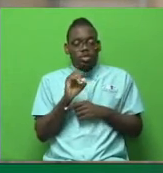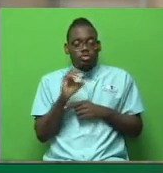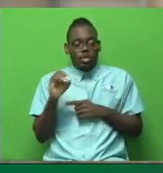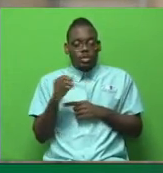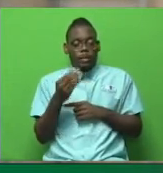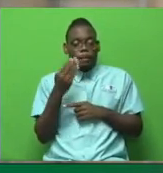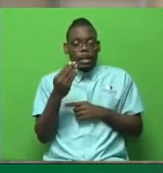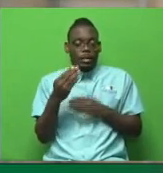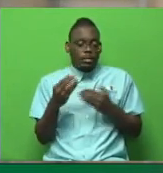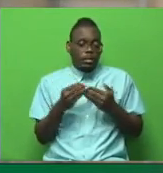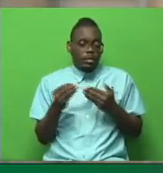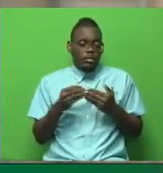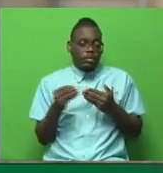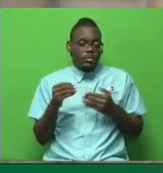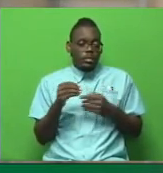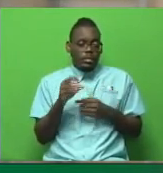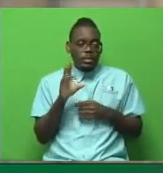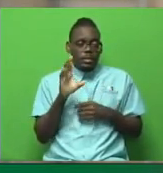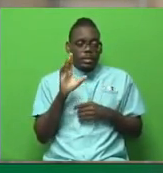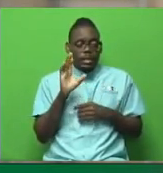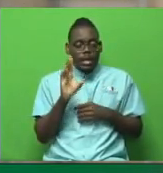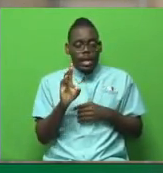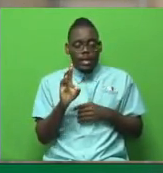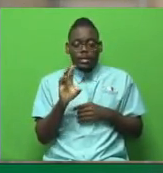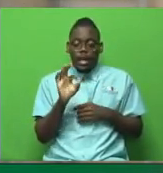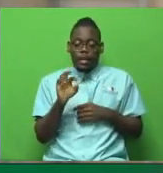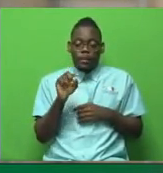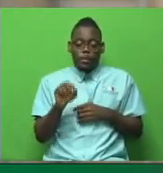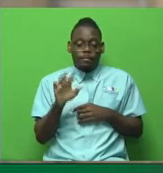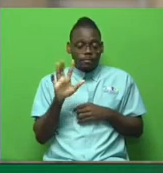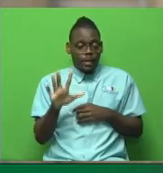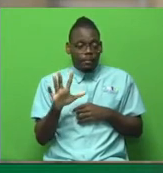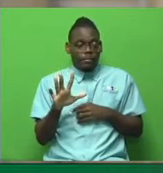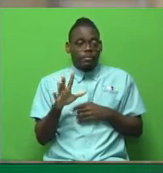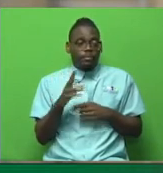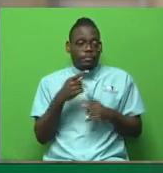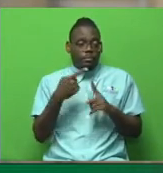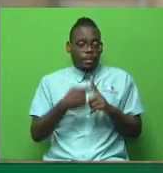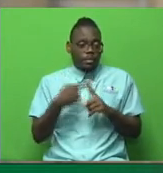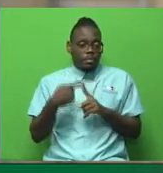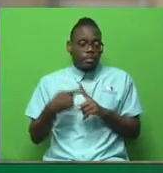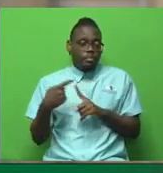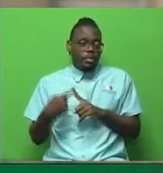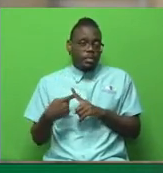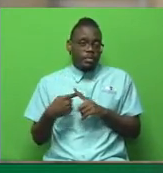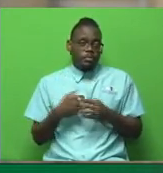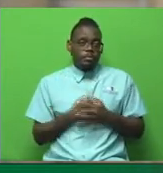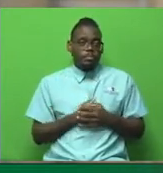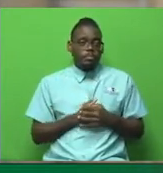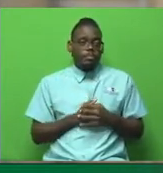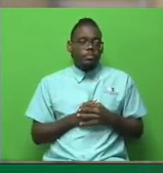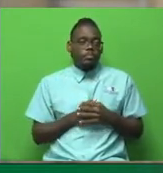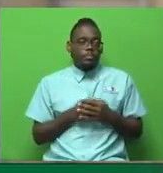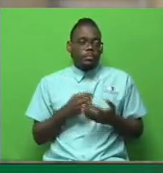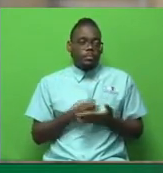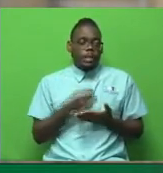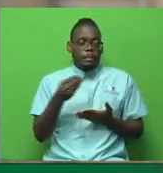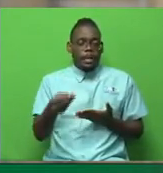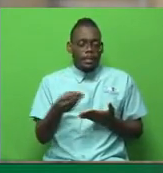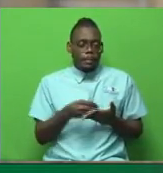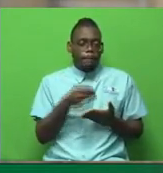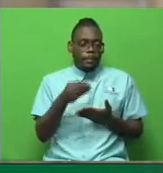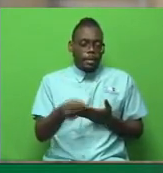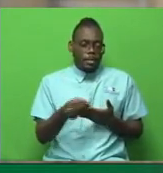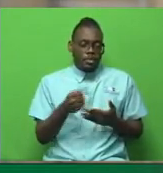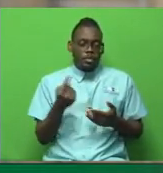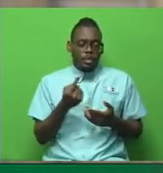8.5 months of import cover well above the international Benchmark of three months so this is a